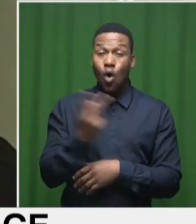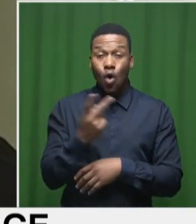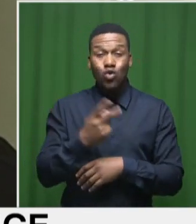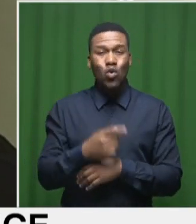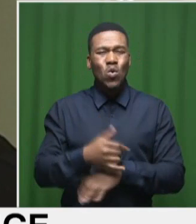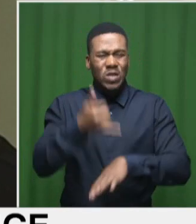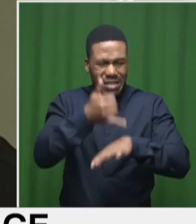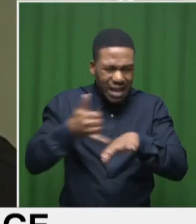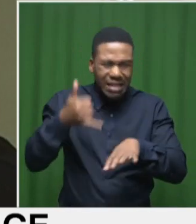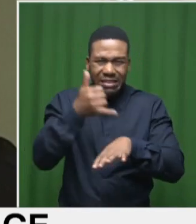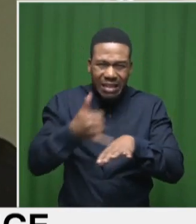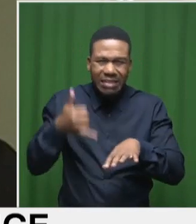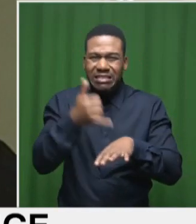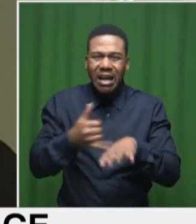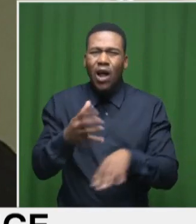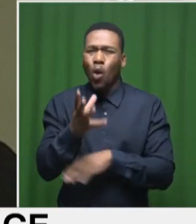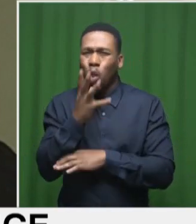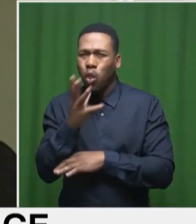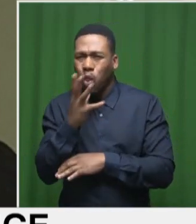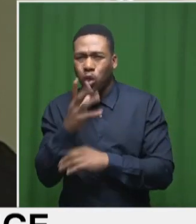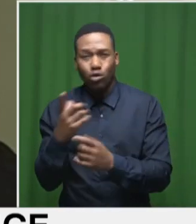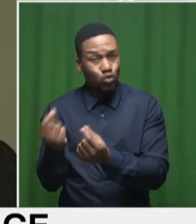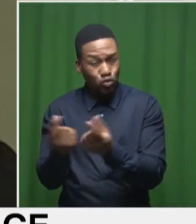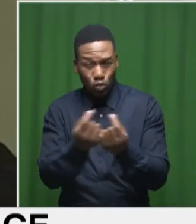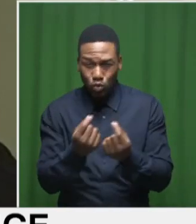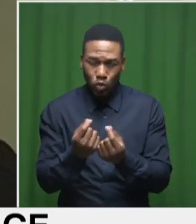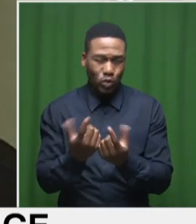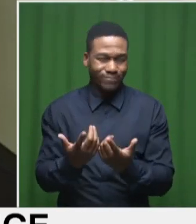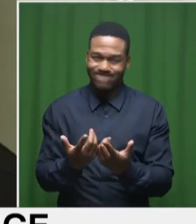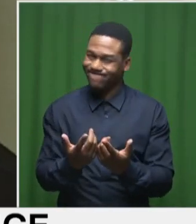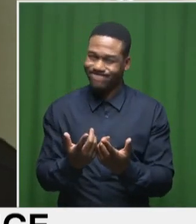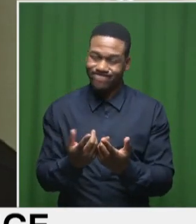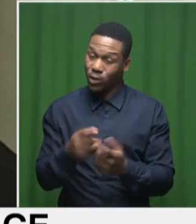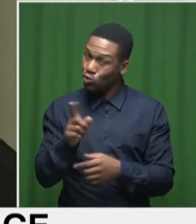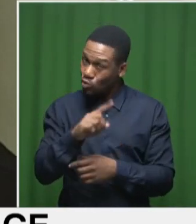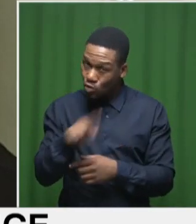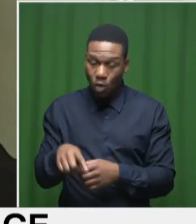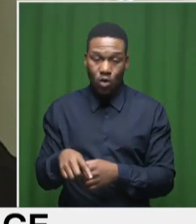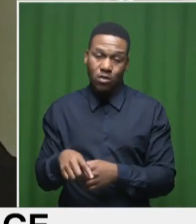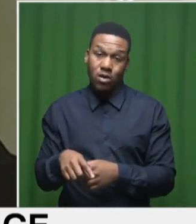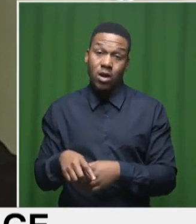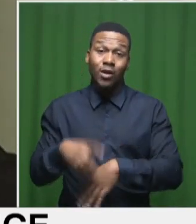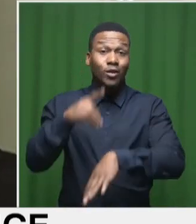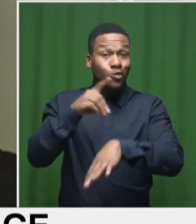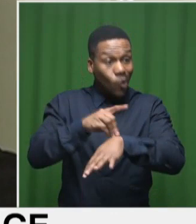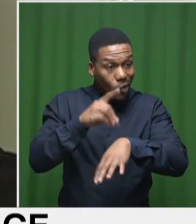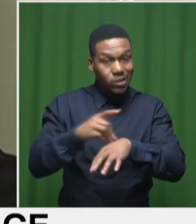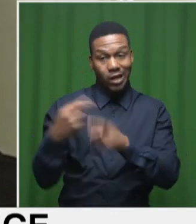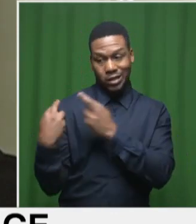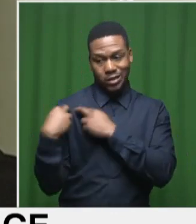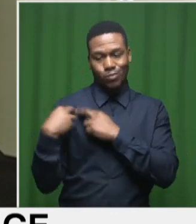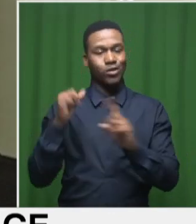becomes a problem, and I think it's up to the doctors who should look at the patient and say, you